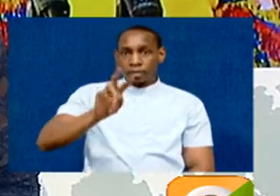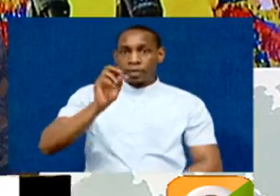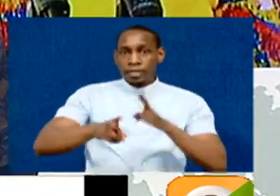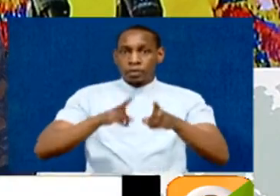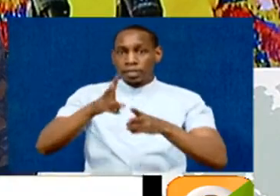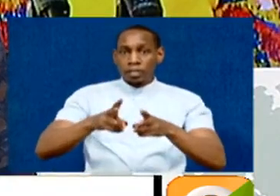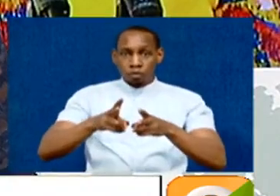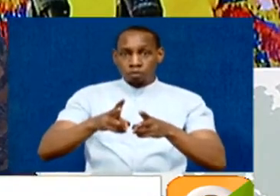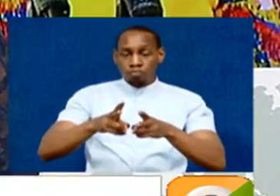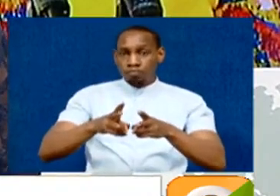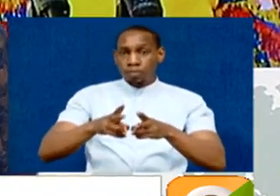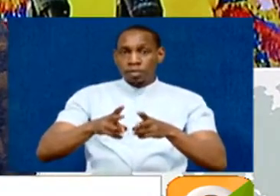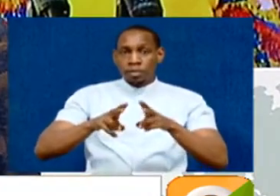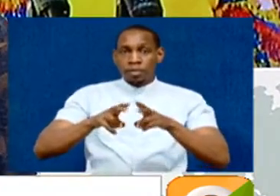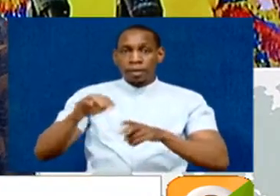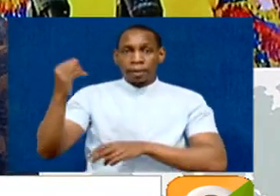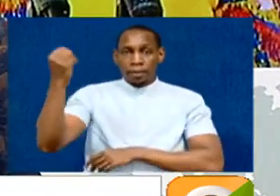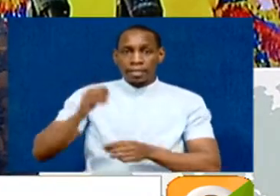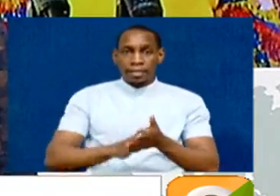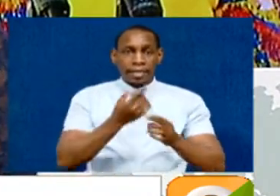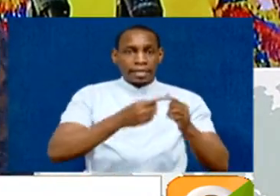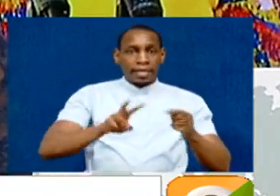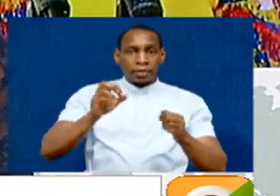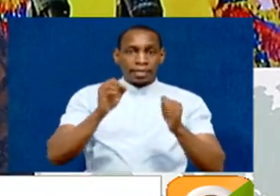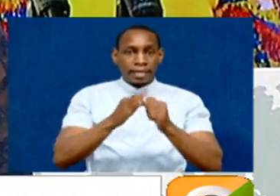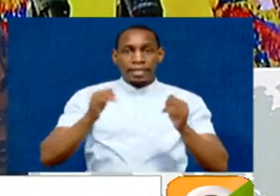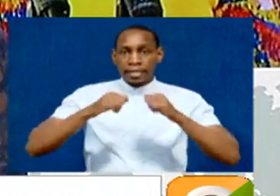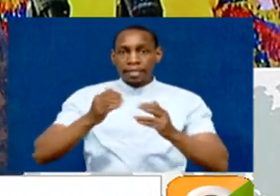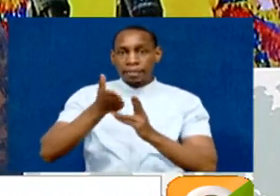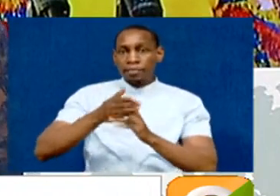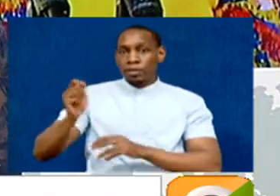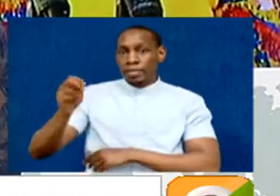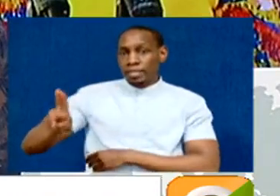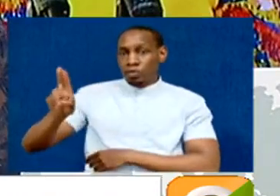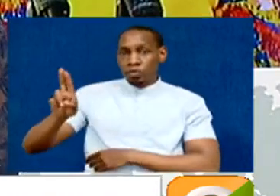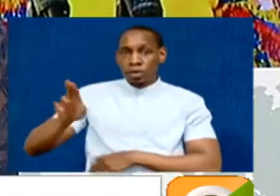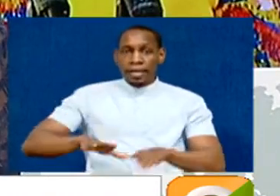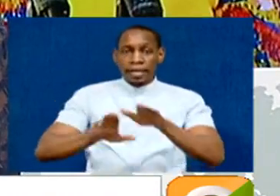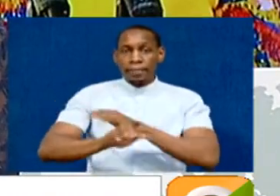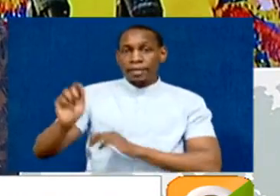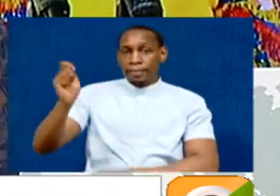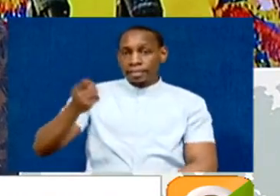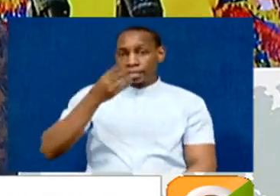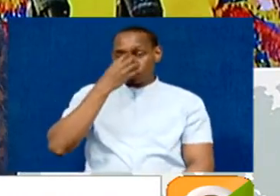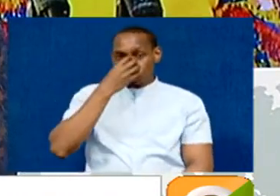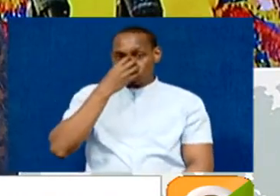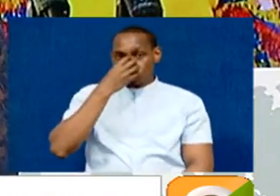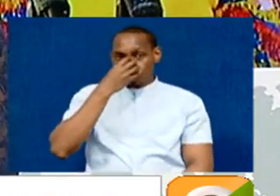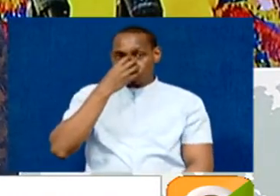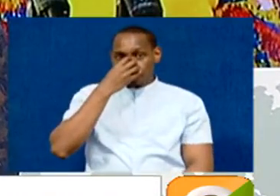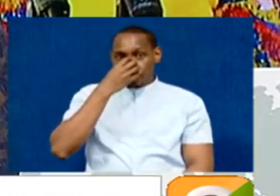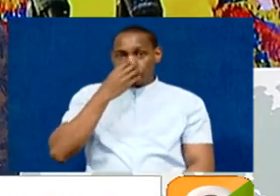2022 succession politics and the 2013 pact between President Uhuru Kenyatta and Deputy President William